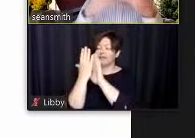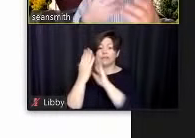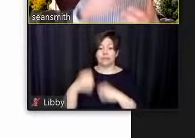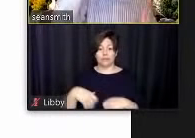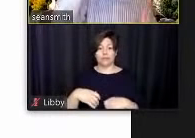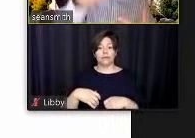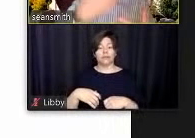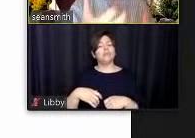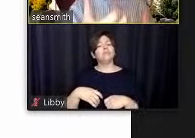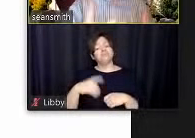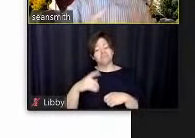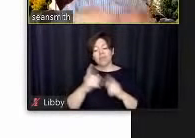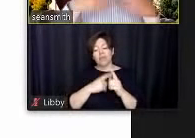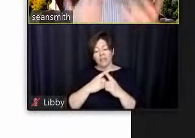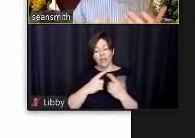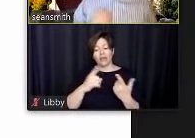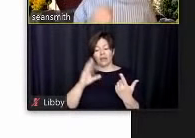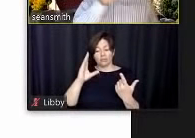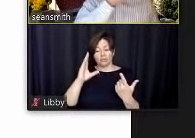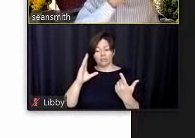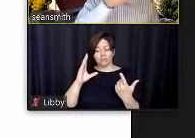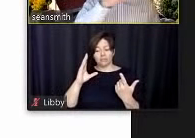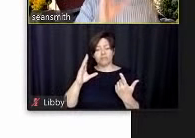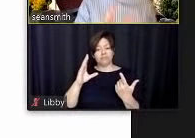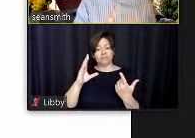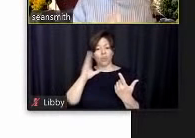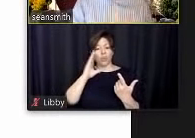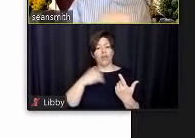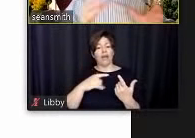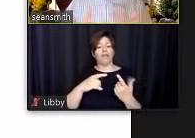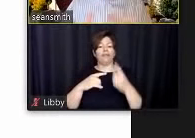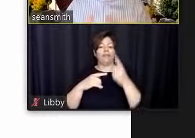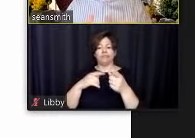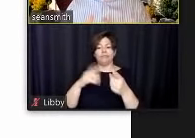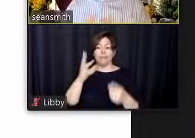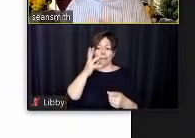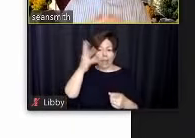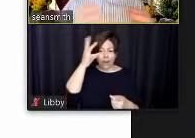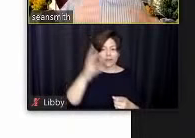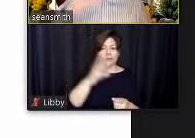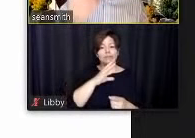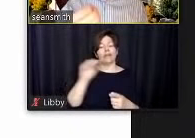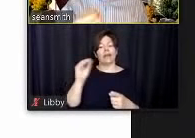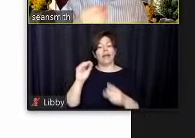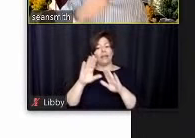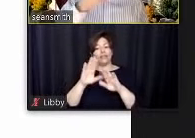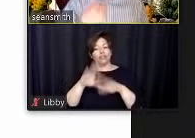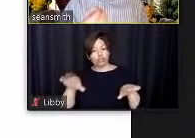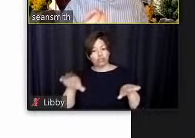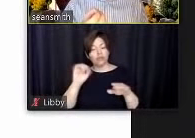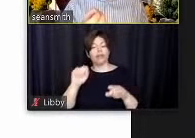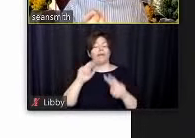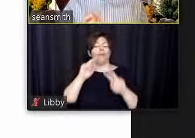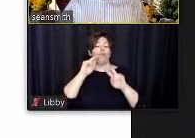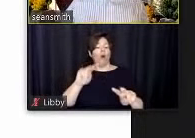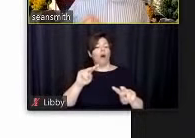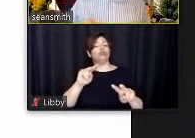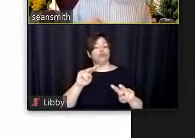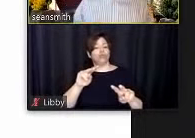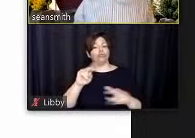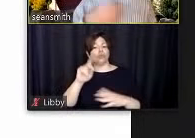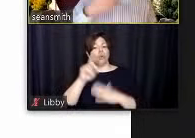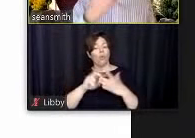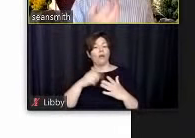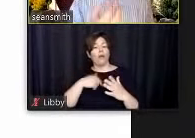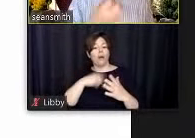So, therefore, I'm going to have a library of things where parents and their children can watch to understand what I'm talking